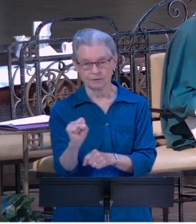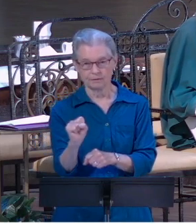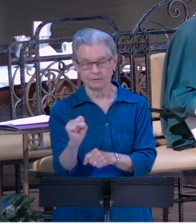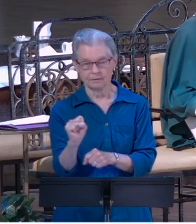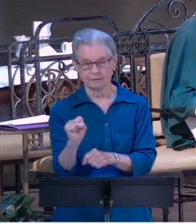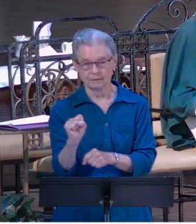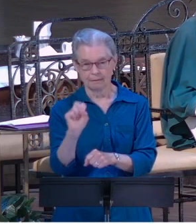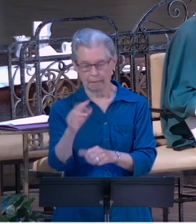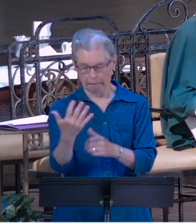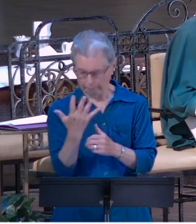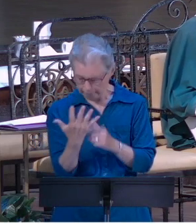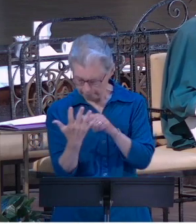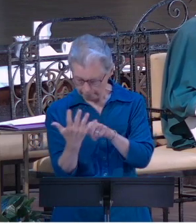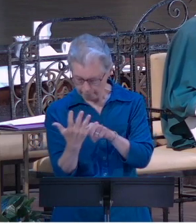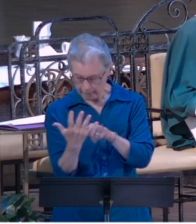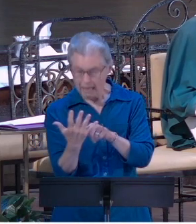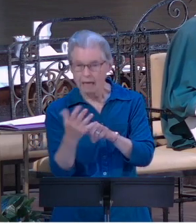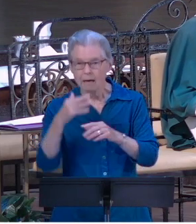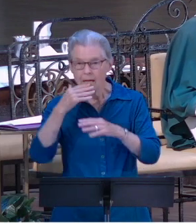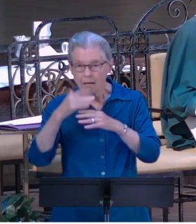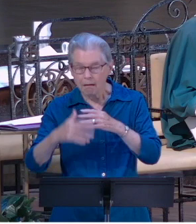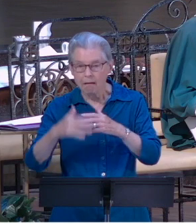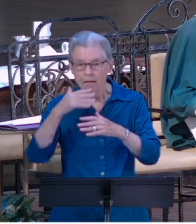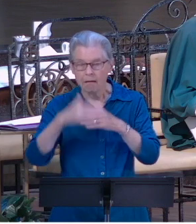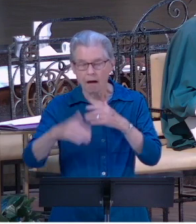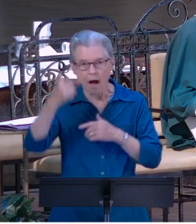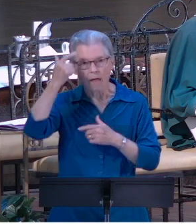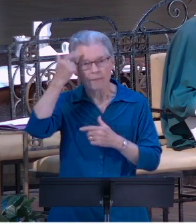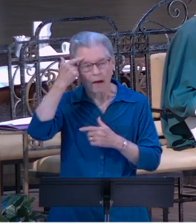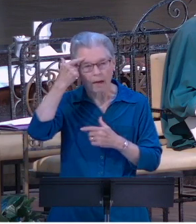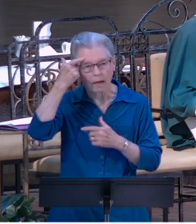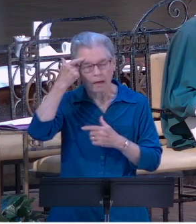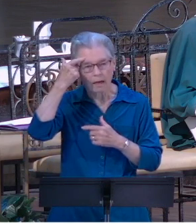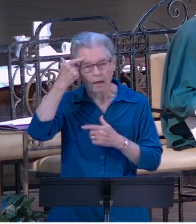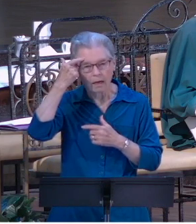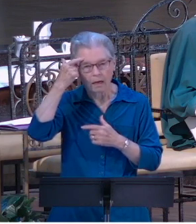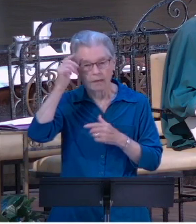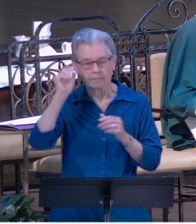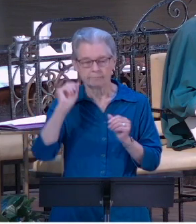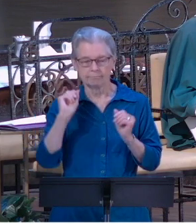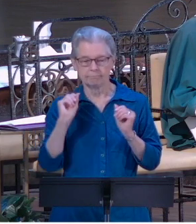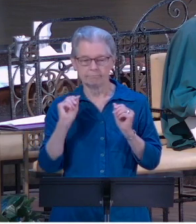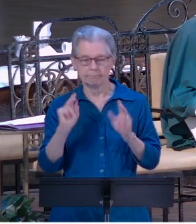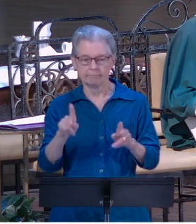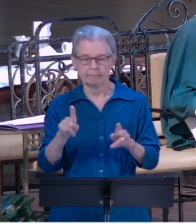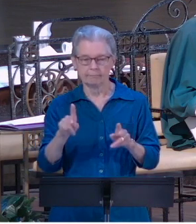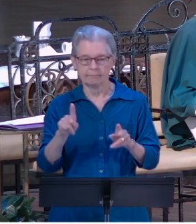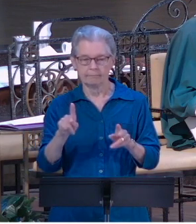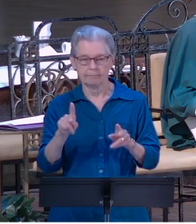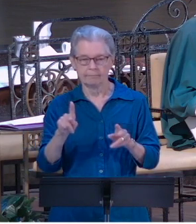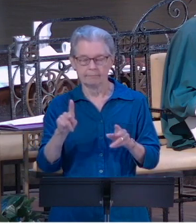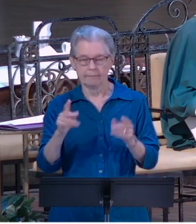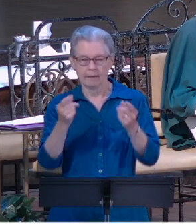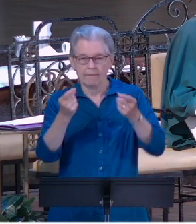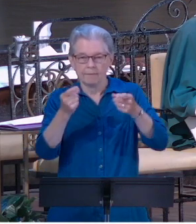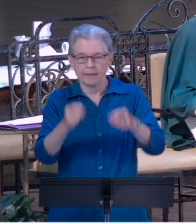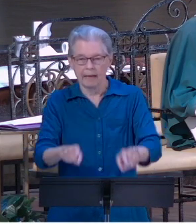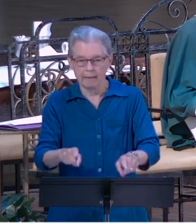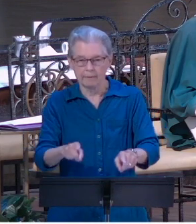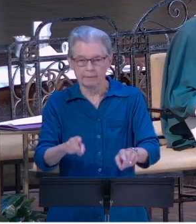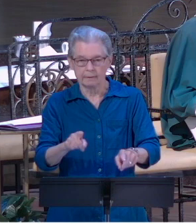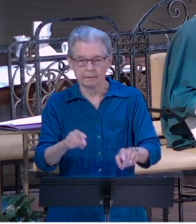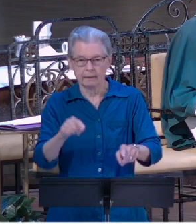Looking at my bleeding hand, I thought to myself, okay, this just got very